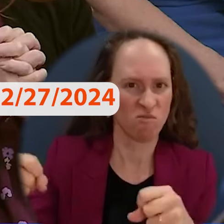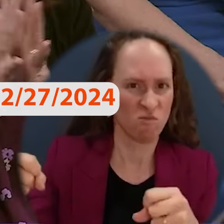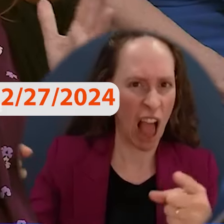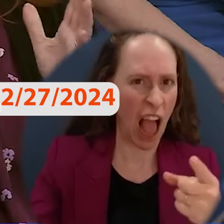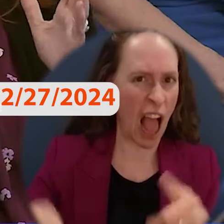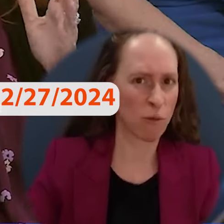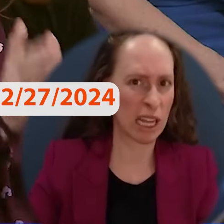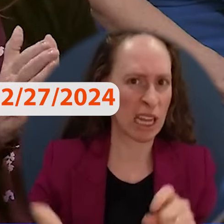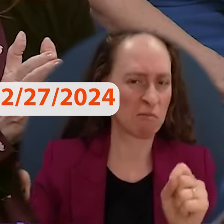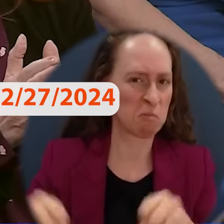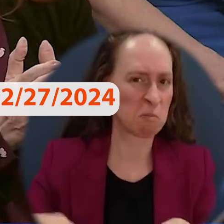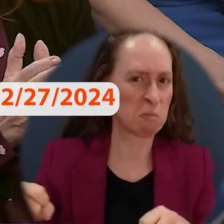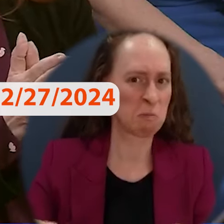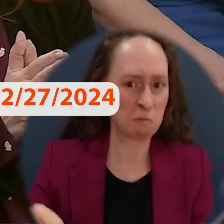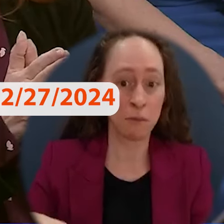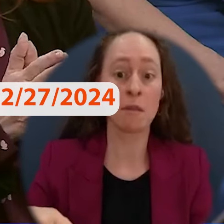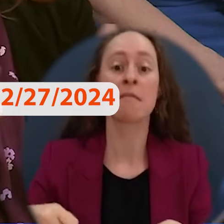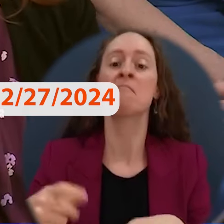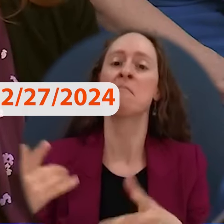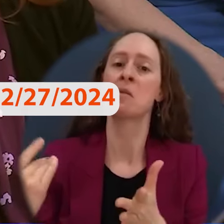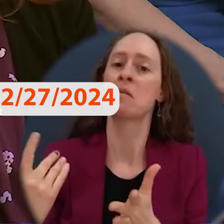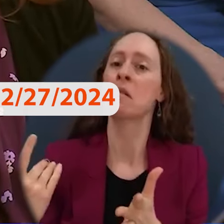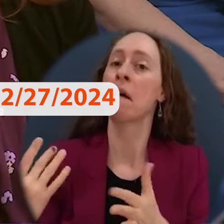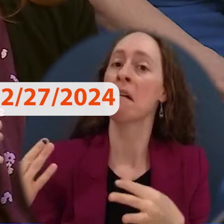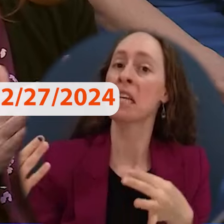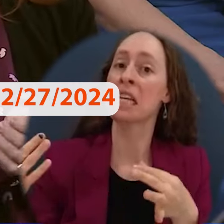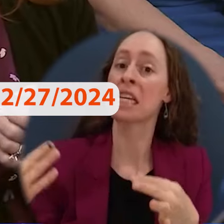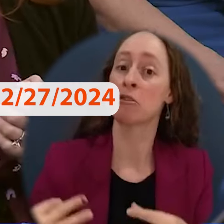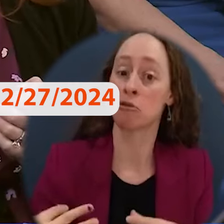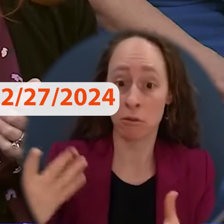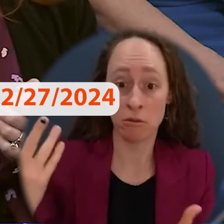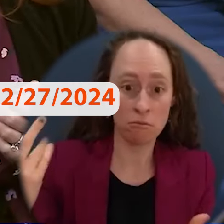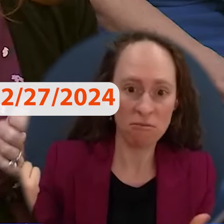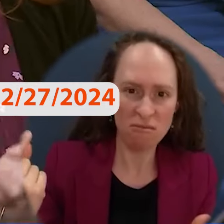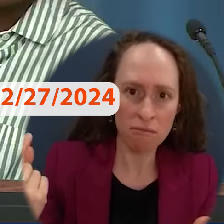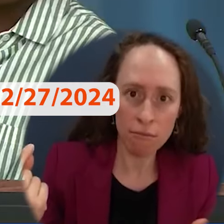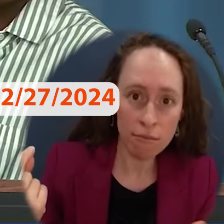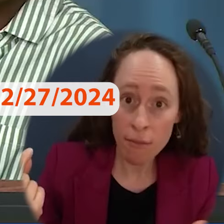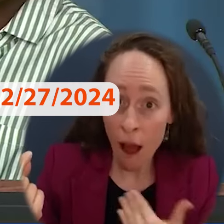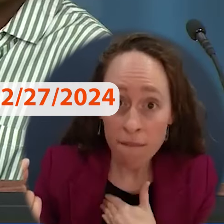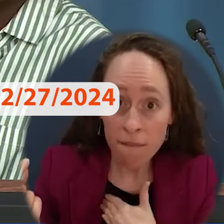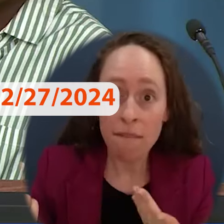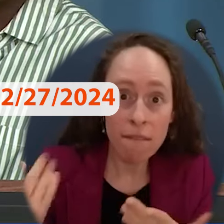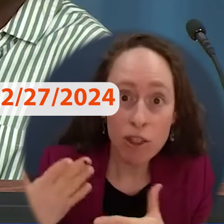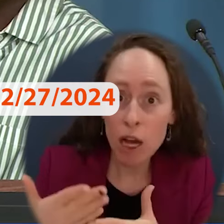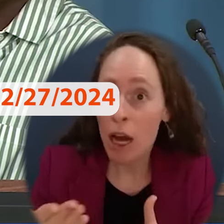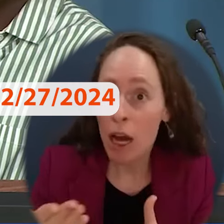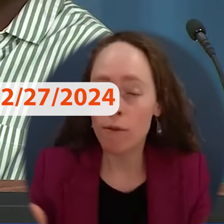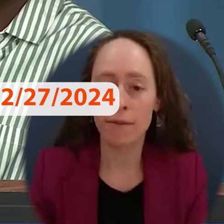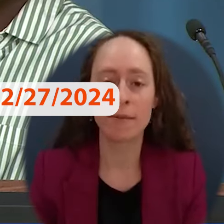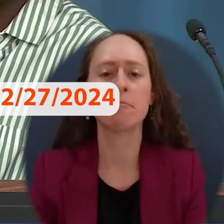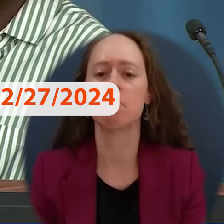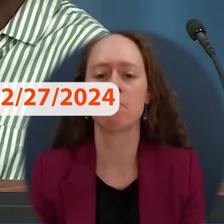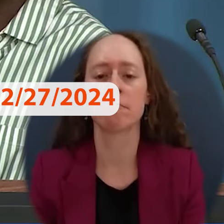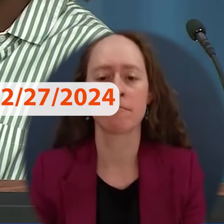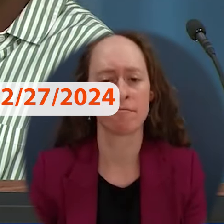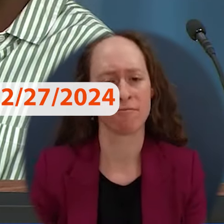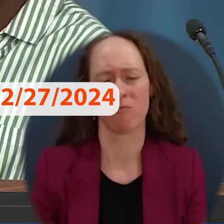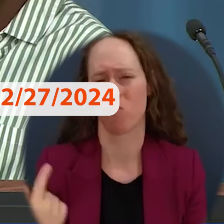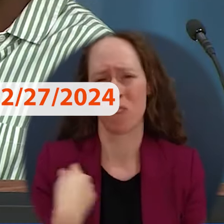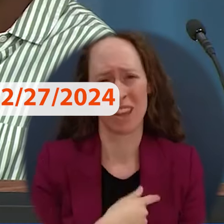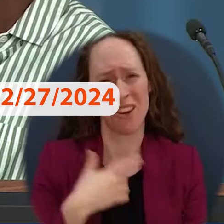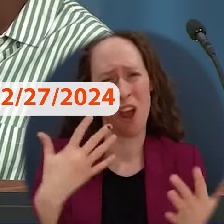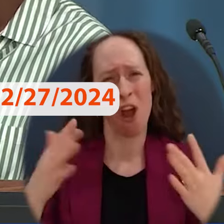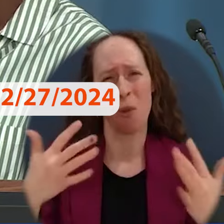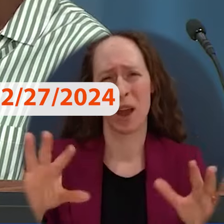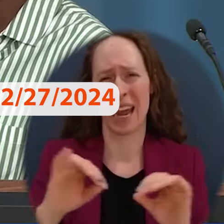a more formal decision in that moment, would that be something you could share? I mean, look, I think we've been very clear. What we want to see,